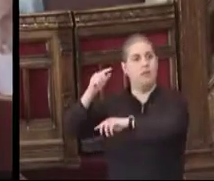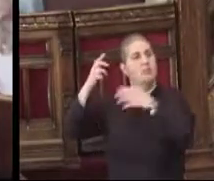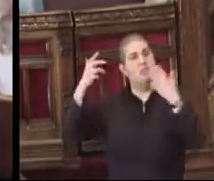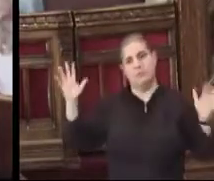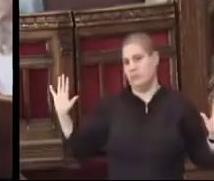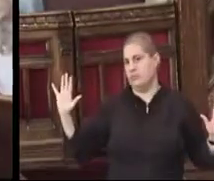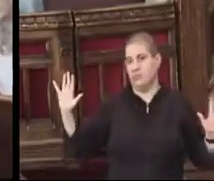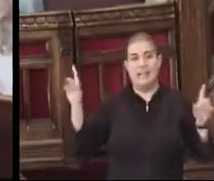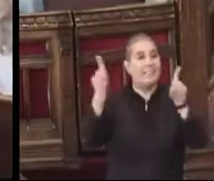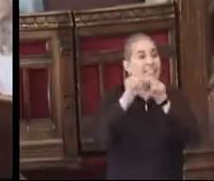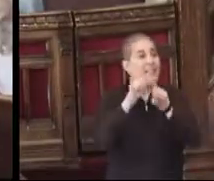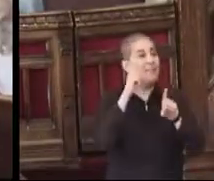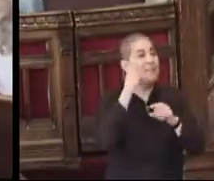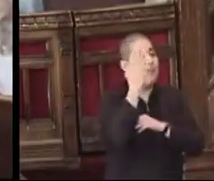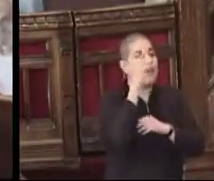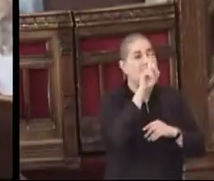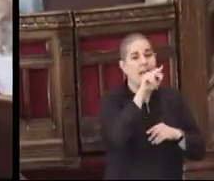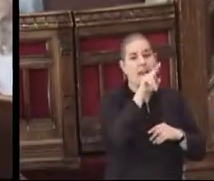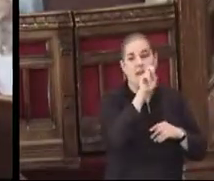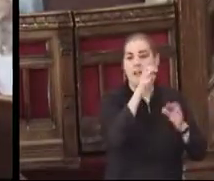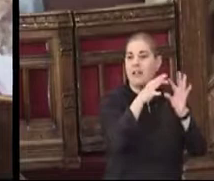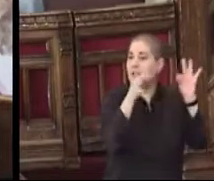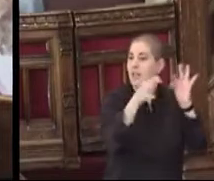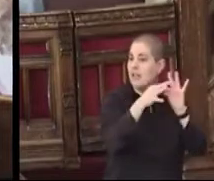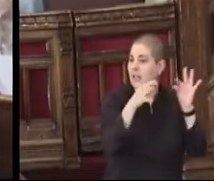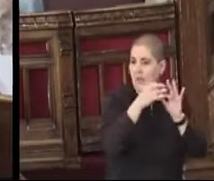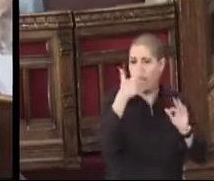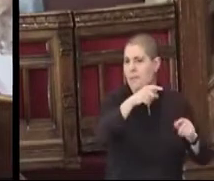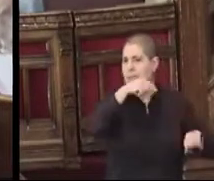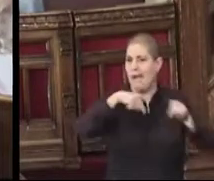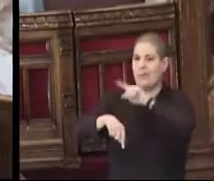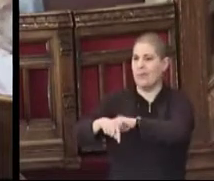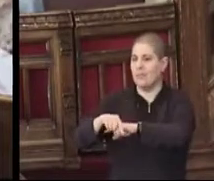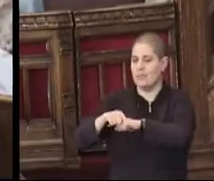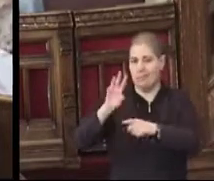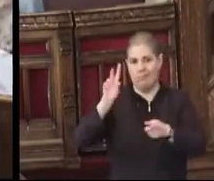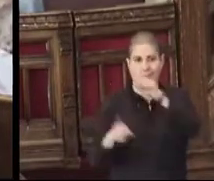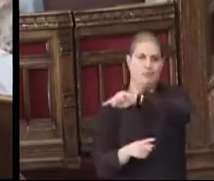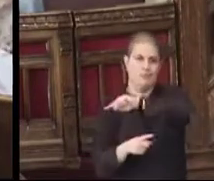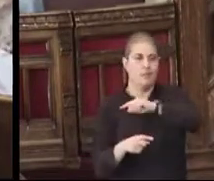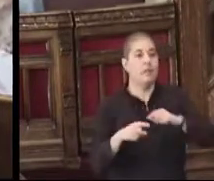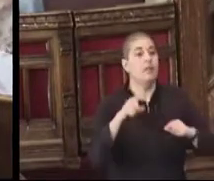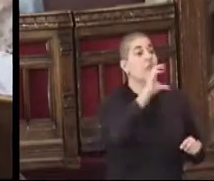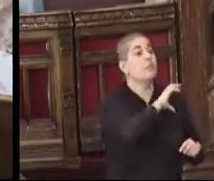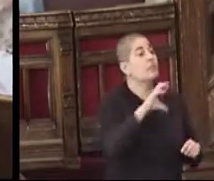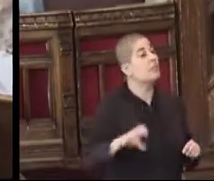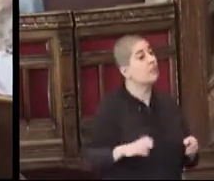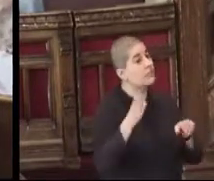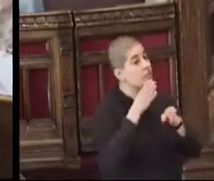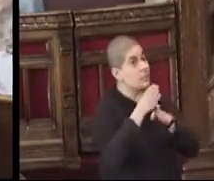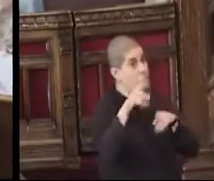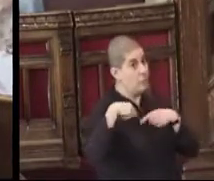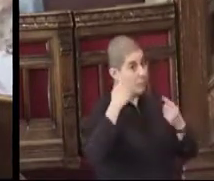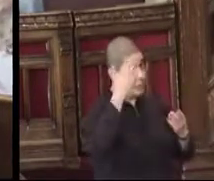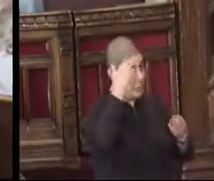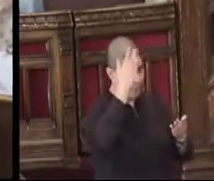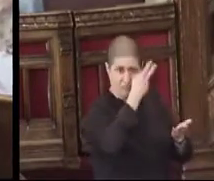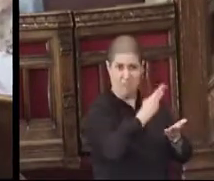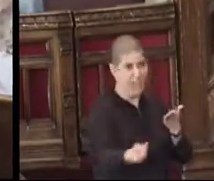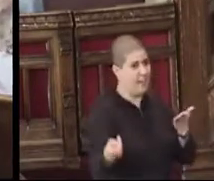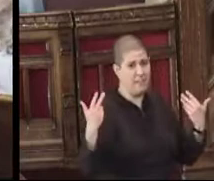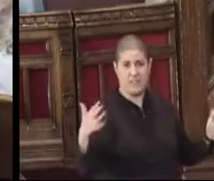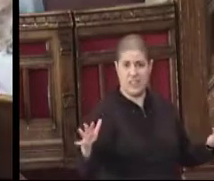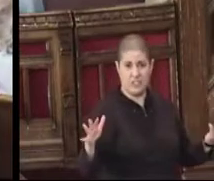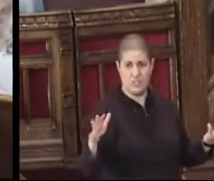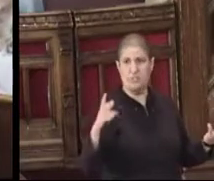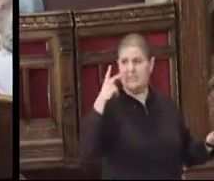back. She also says that Christianity as we have known it has failed. And that's clear from the trends in the